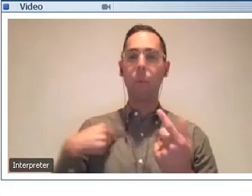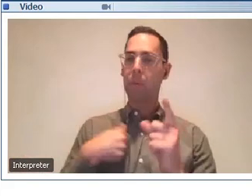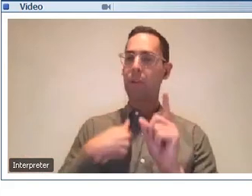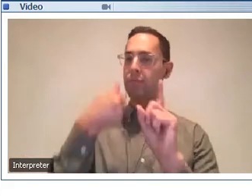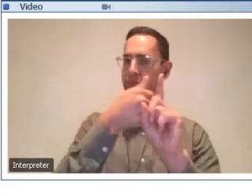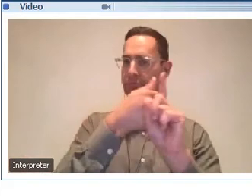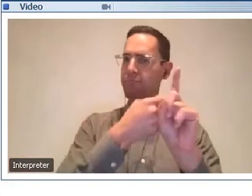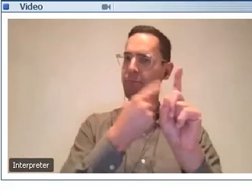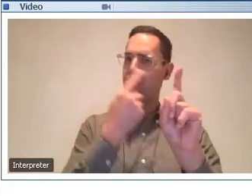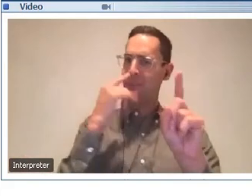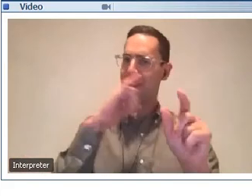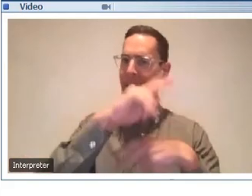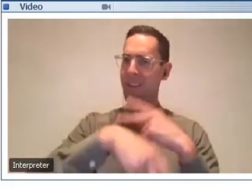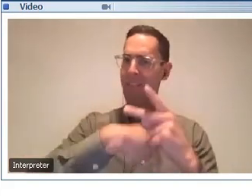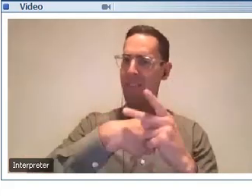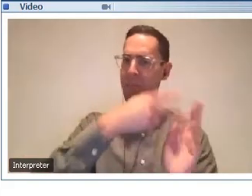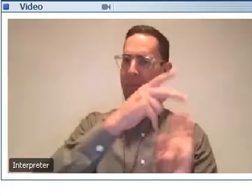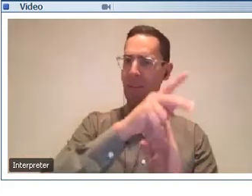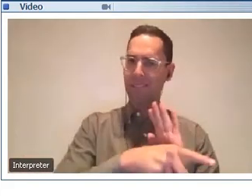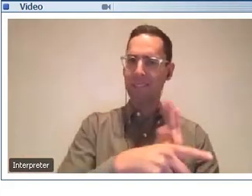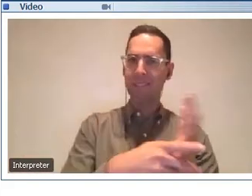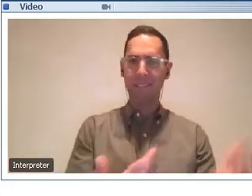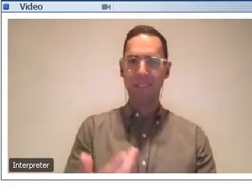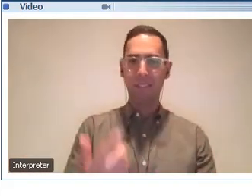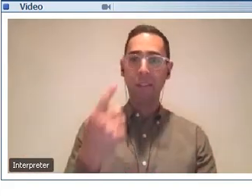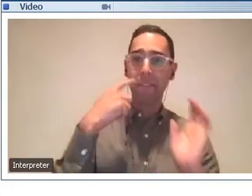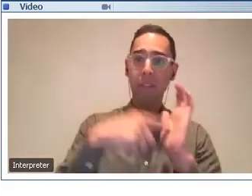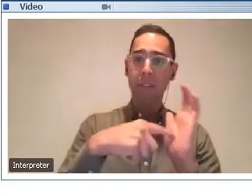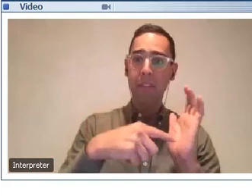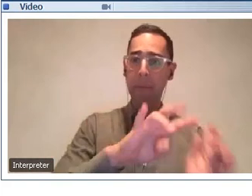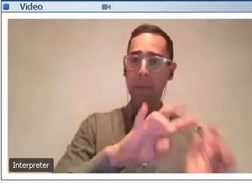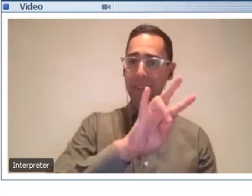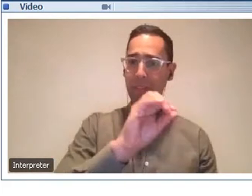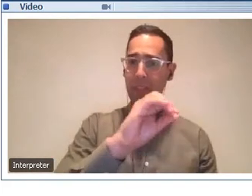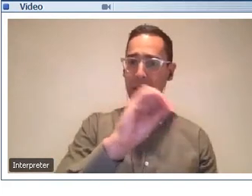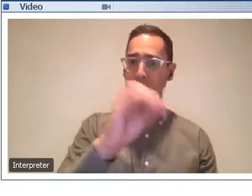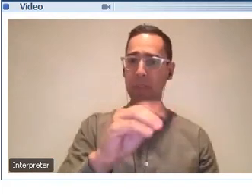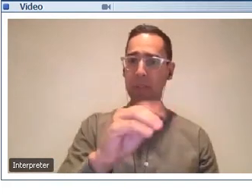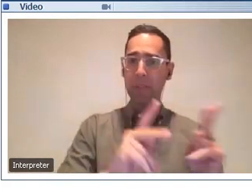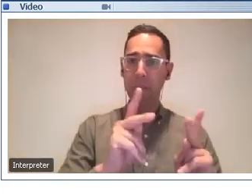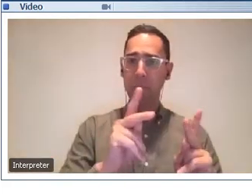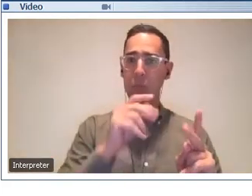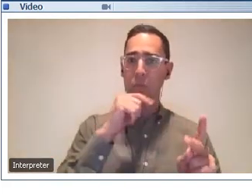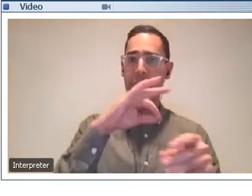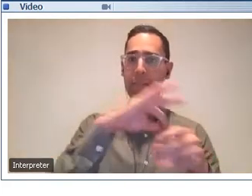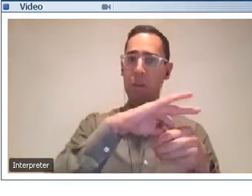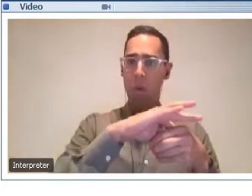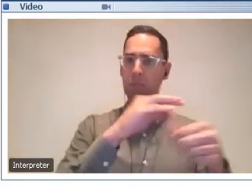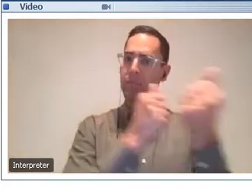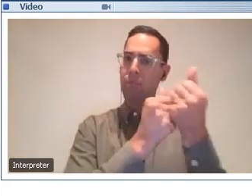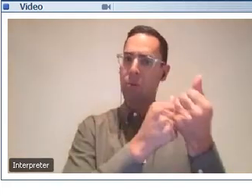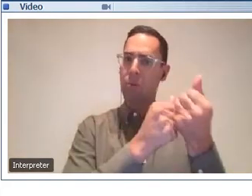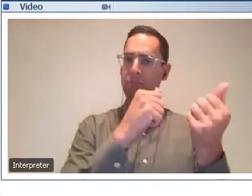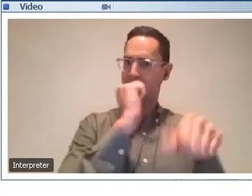voters and 7 in 10 small businesses support creating a national paid leave program. Next slide,